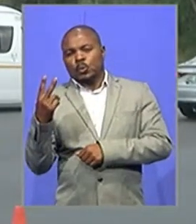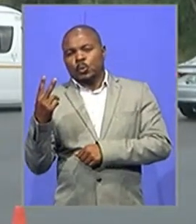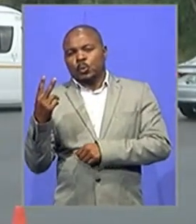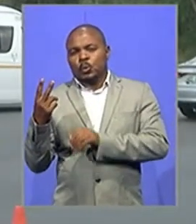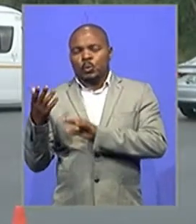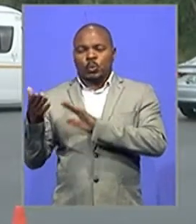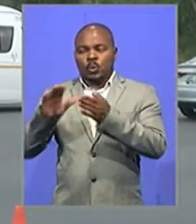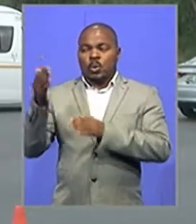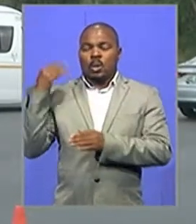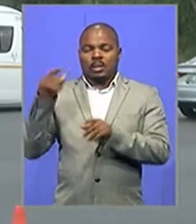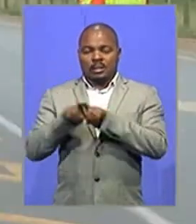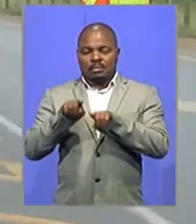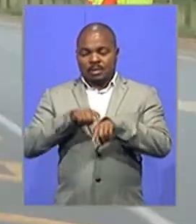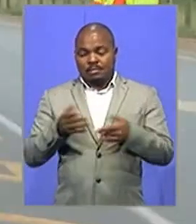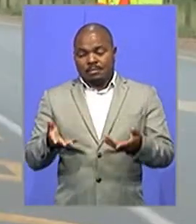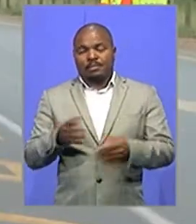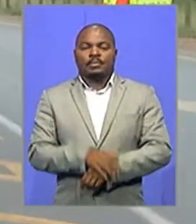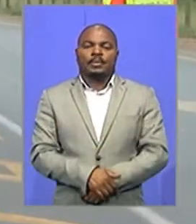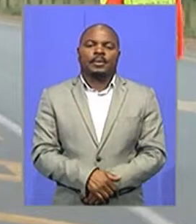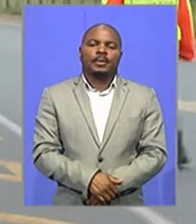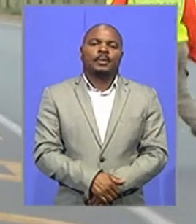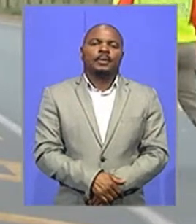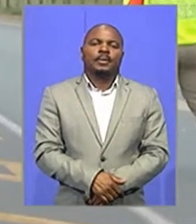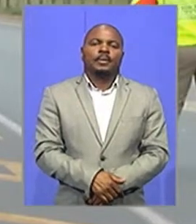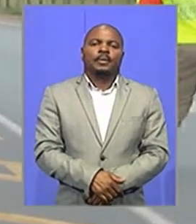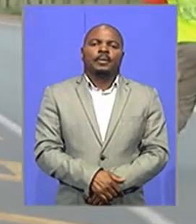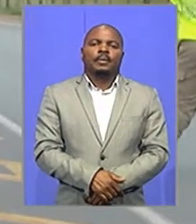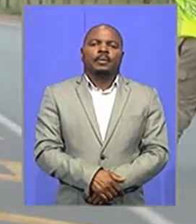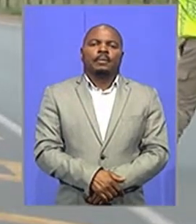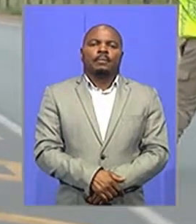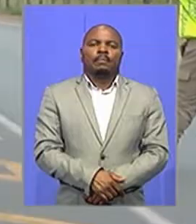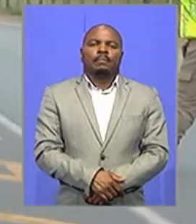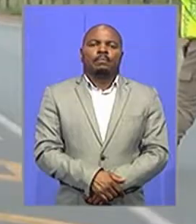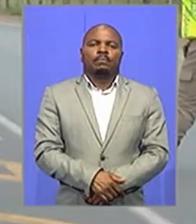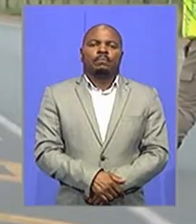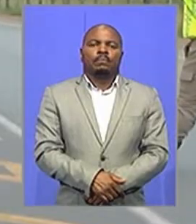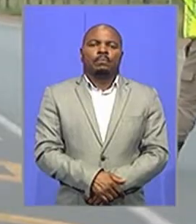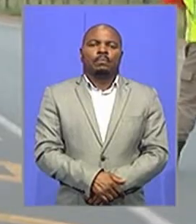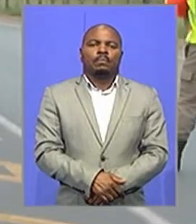khunologo ngogola. Tebogo Phakedi, SABC News, Lichtenburg mo Northwest.